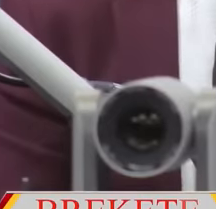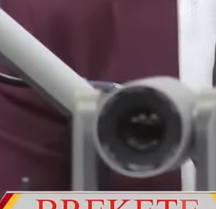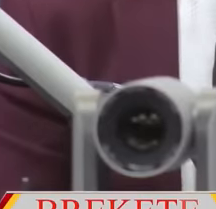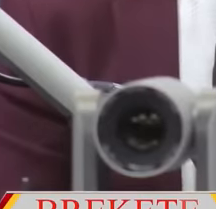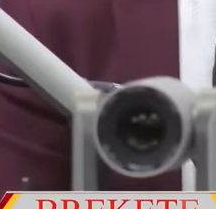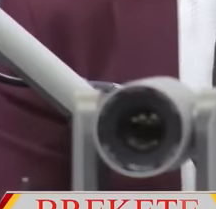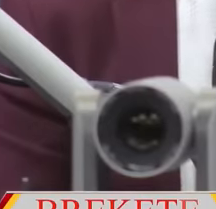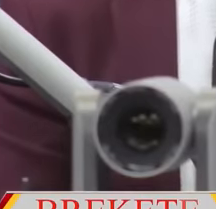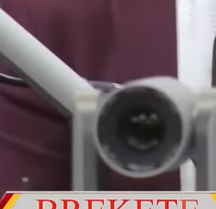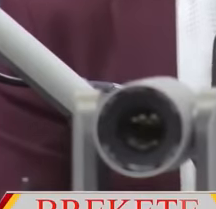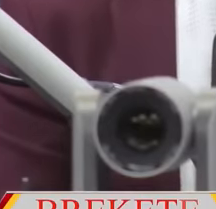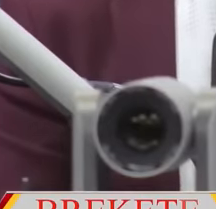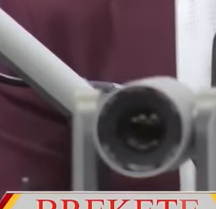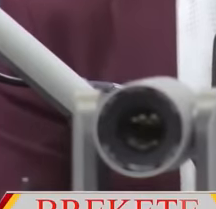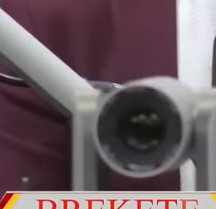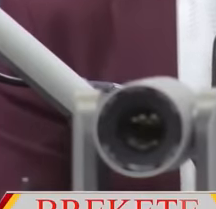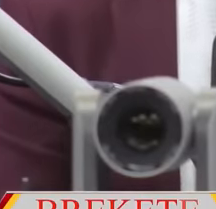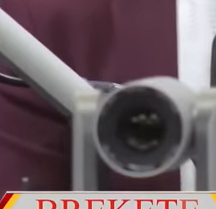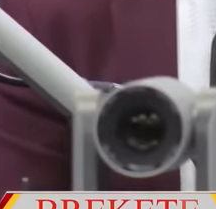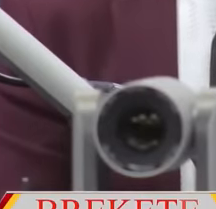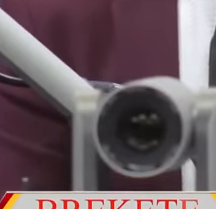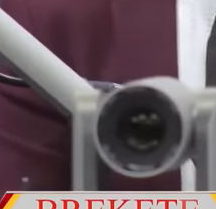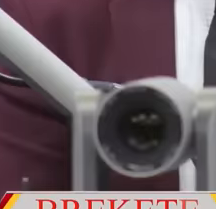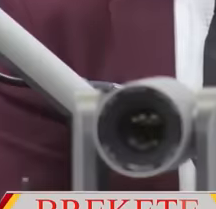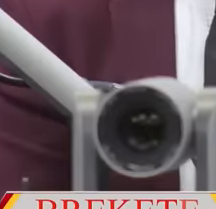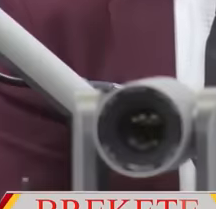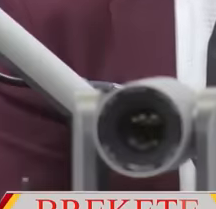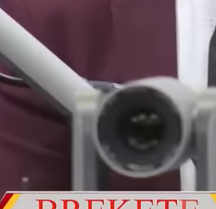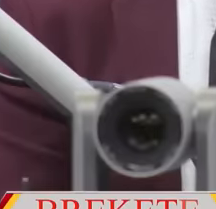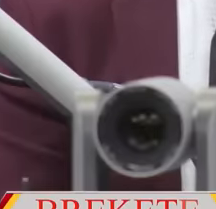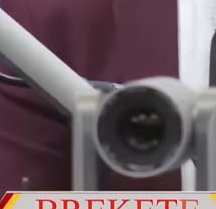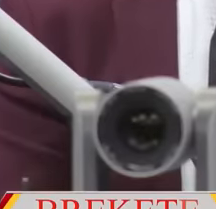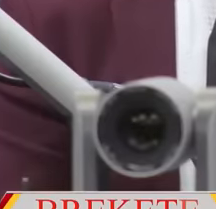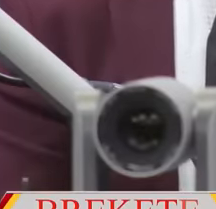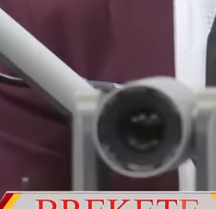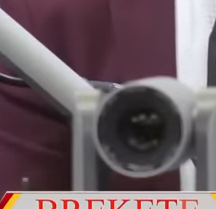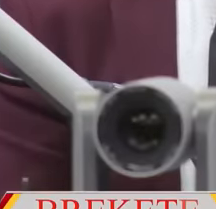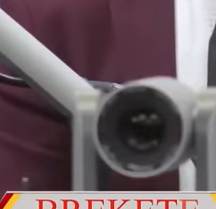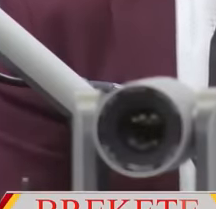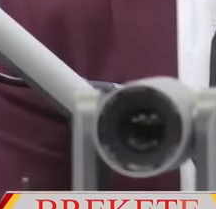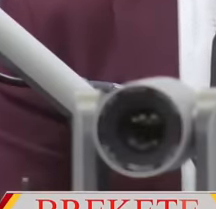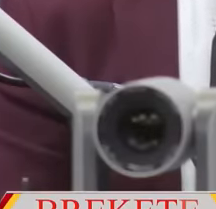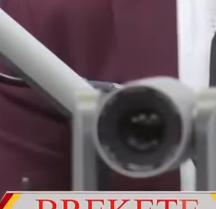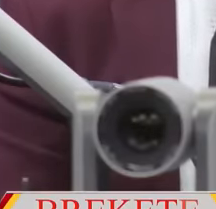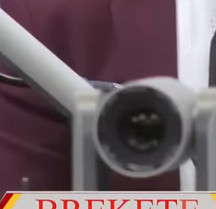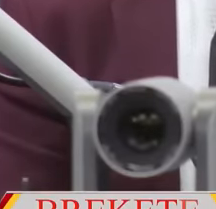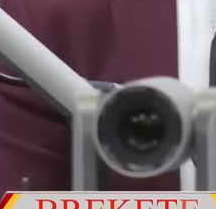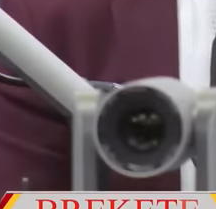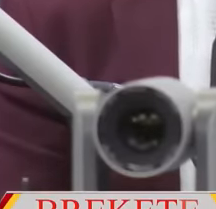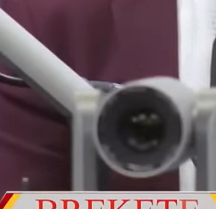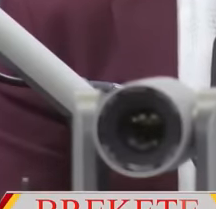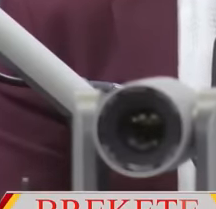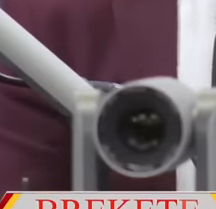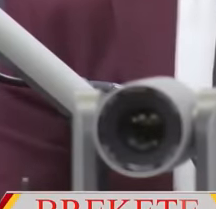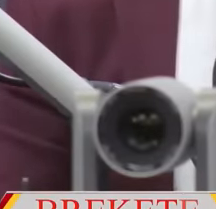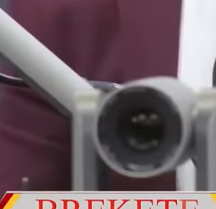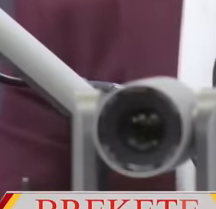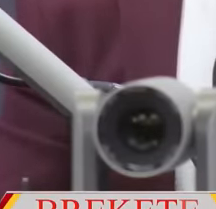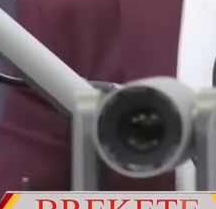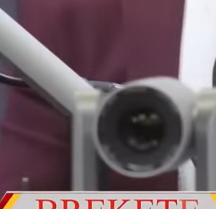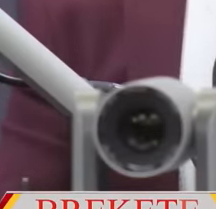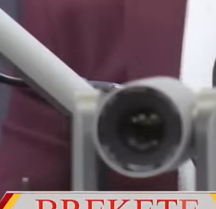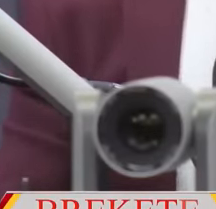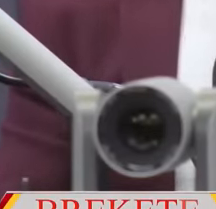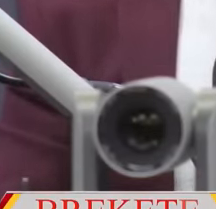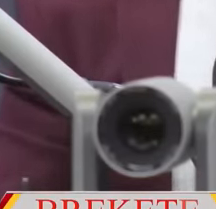then you can't ask us yeah, because already at that time Mohbad don't they prepare to go higher institution and he knows say the higher